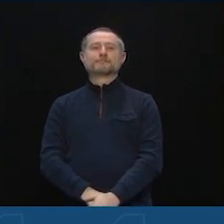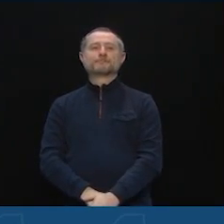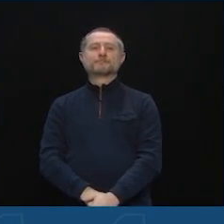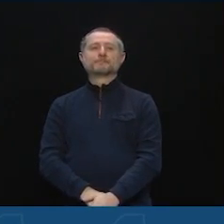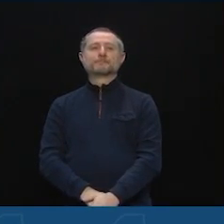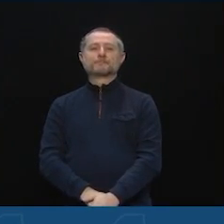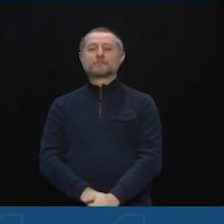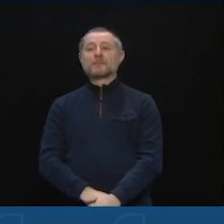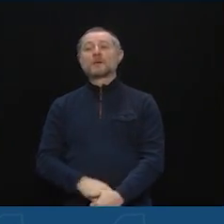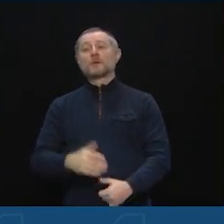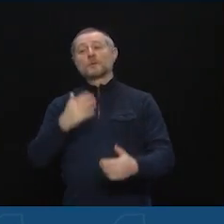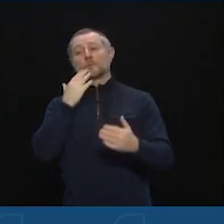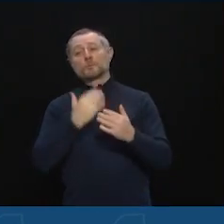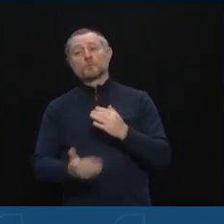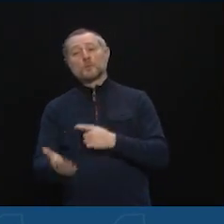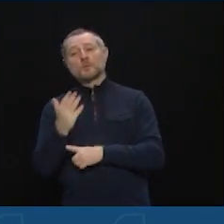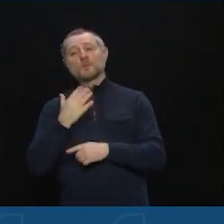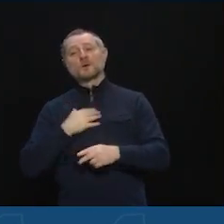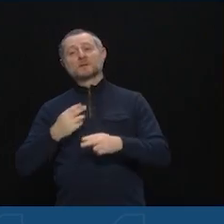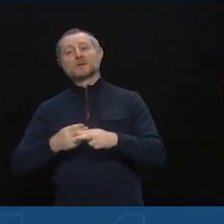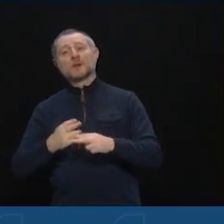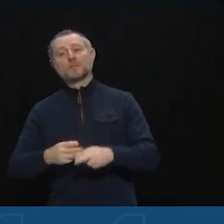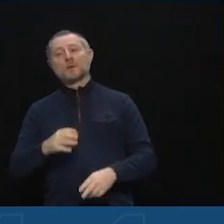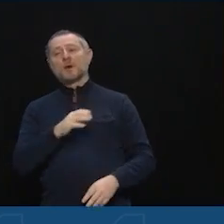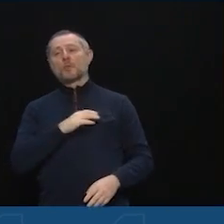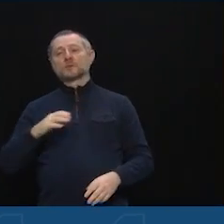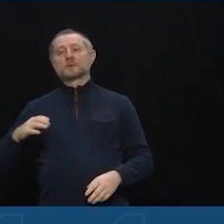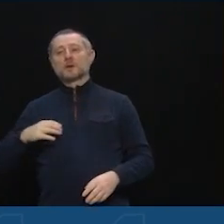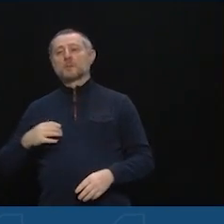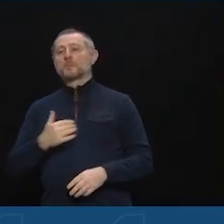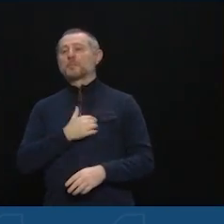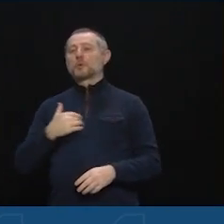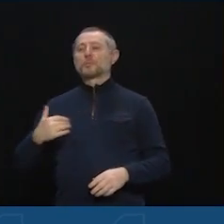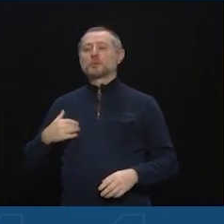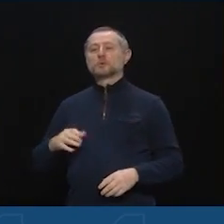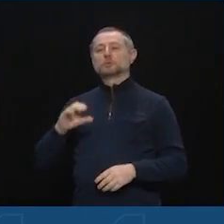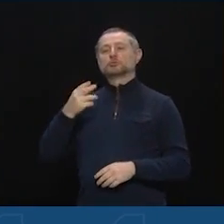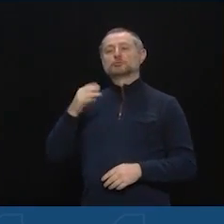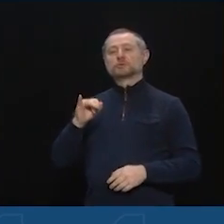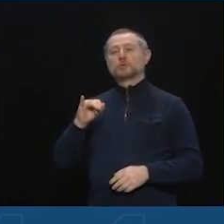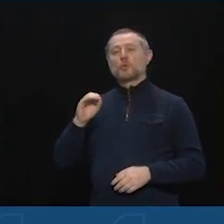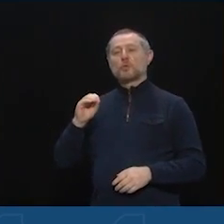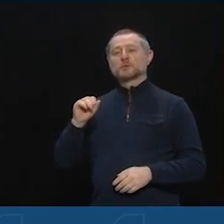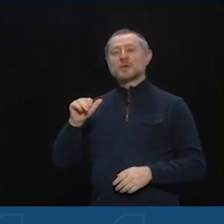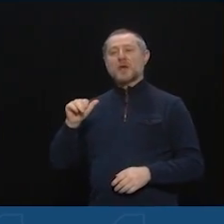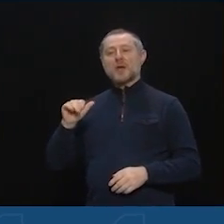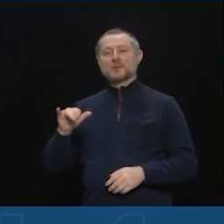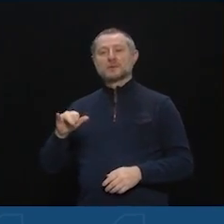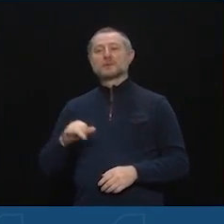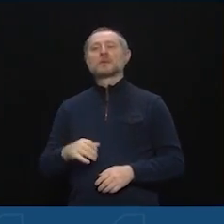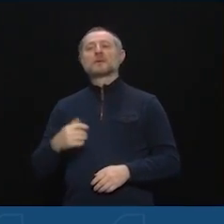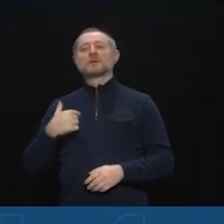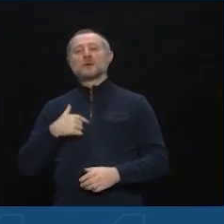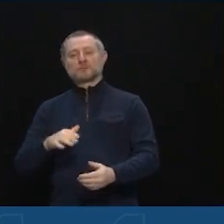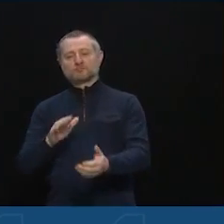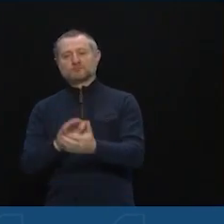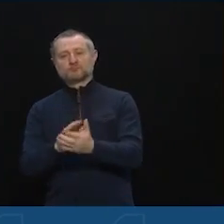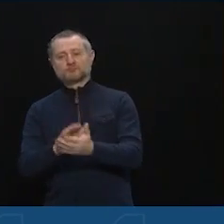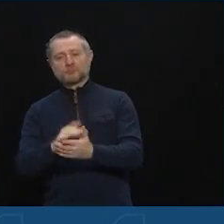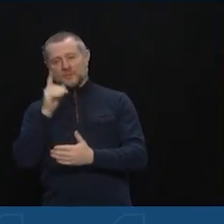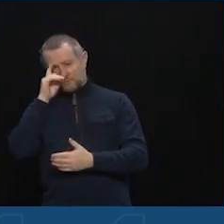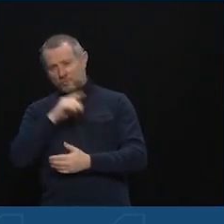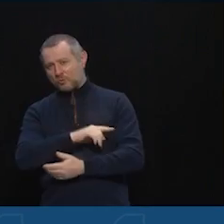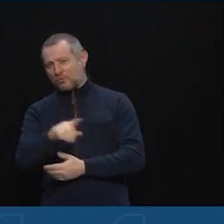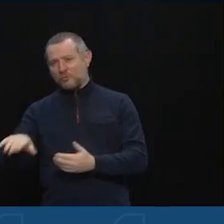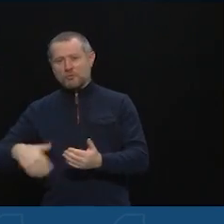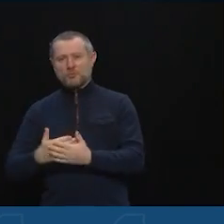Good morning, everyone. My name is Councilmember Chi Osei, and I just want to applaud Madam Governor for all of the things that she is